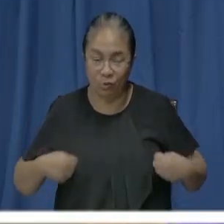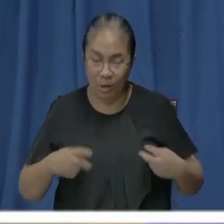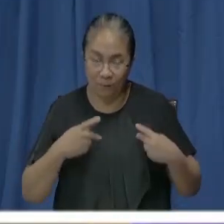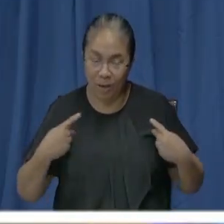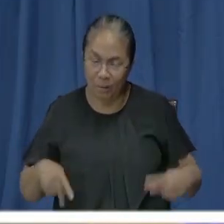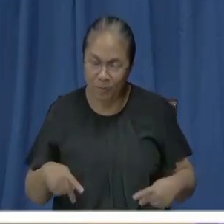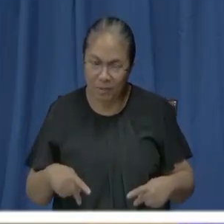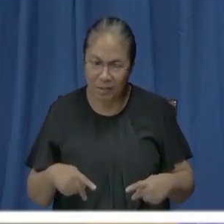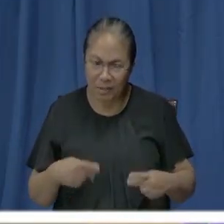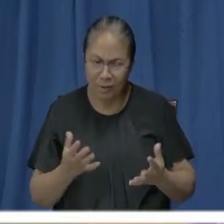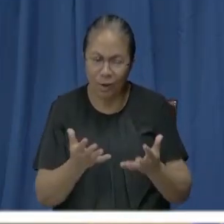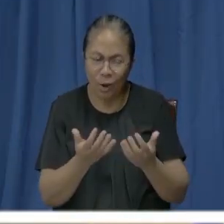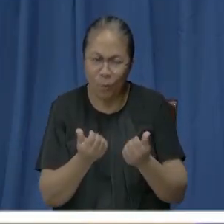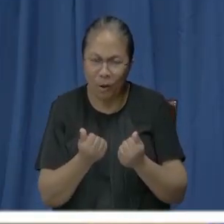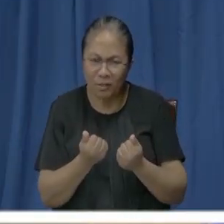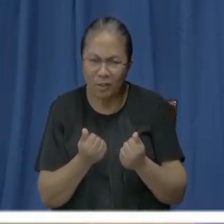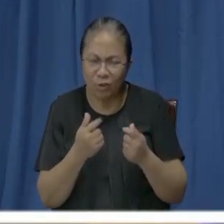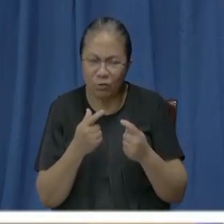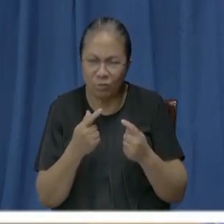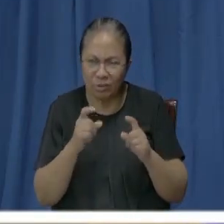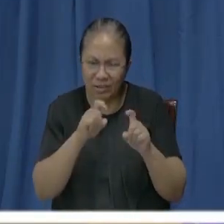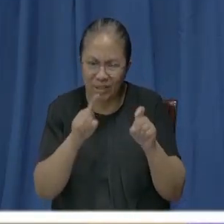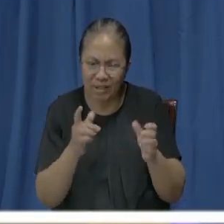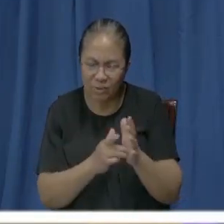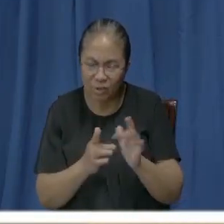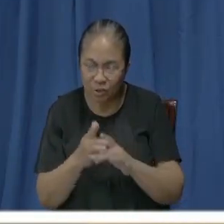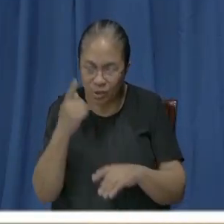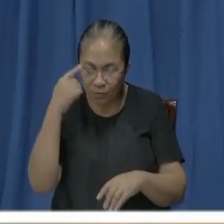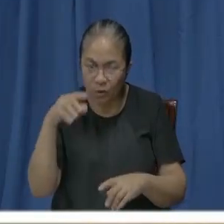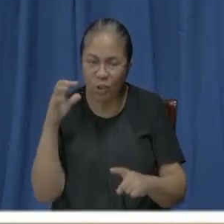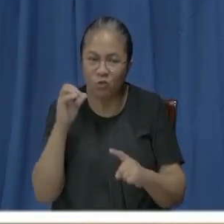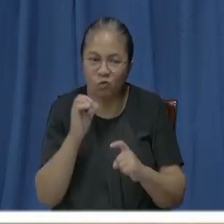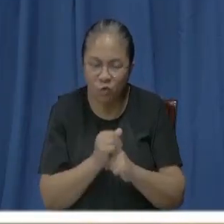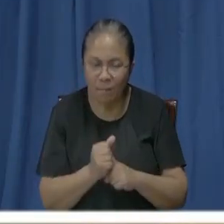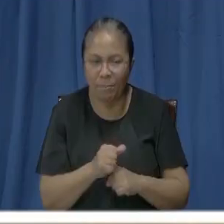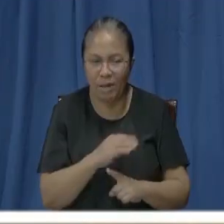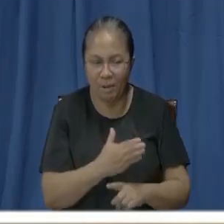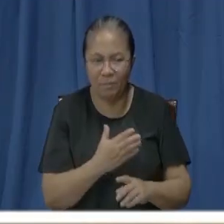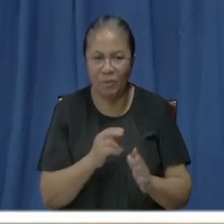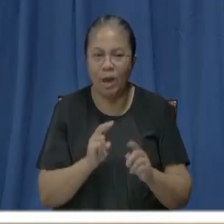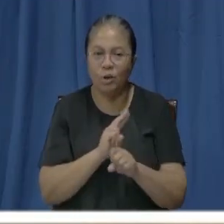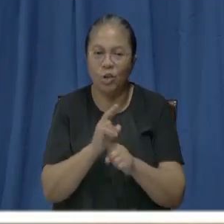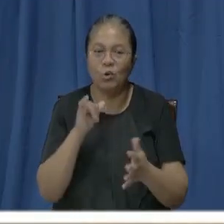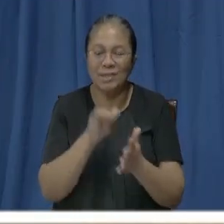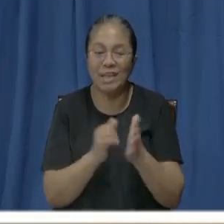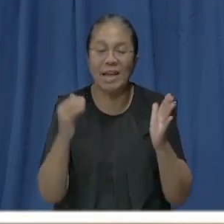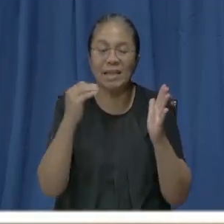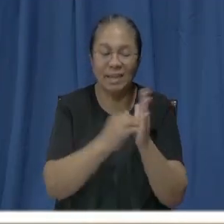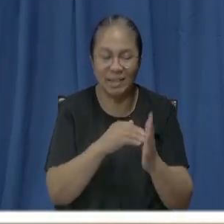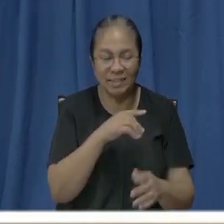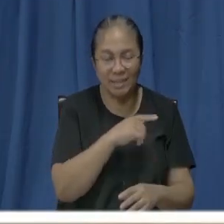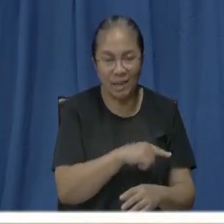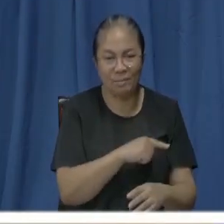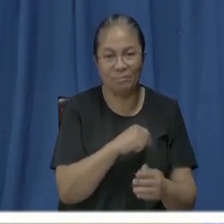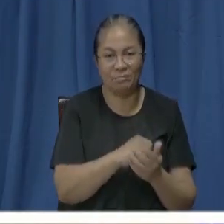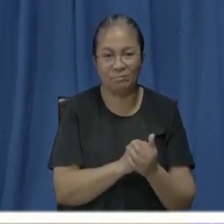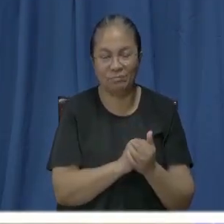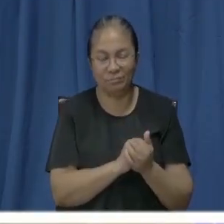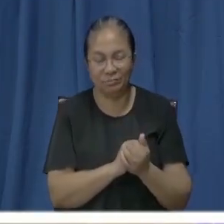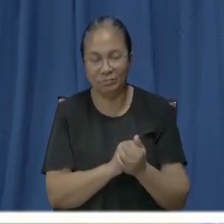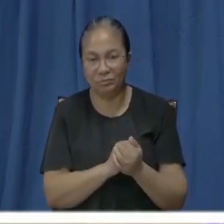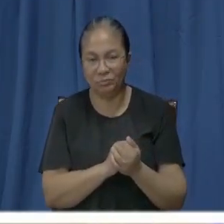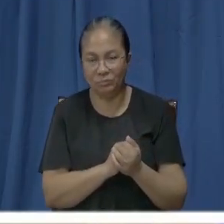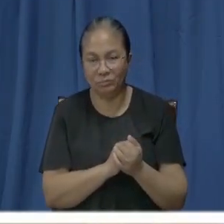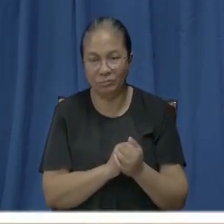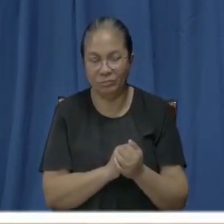to entrap him in committing a crime against either the Roman law or the Jewish